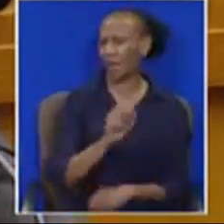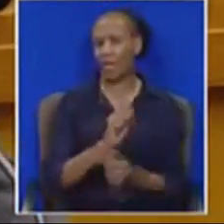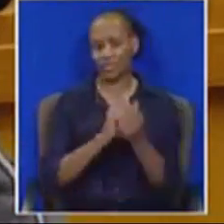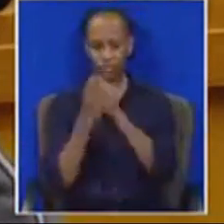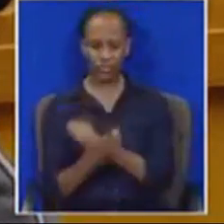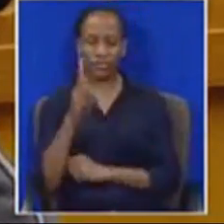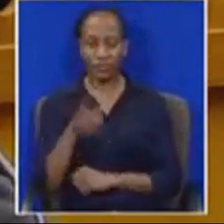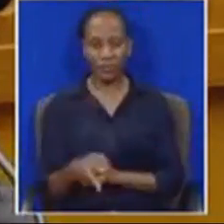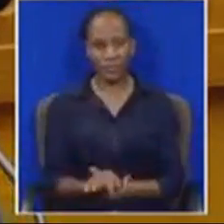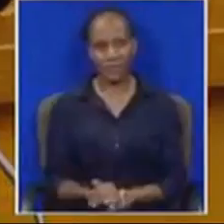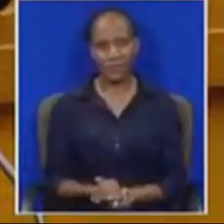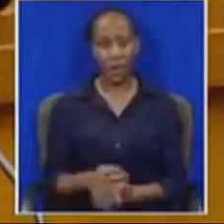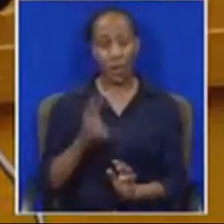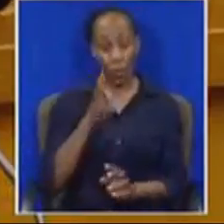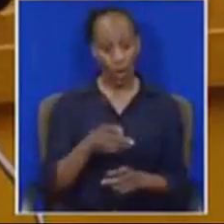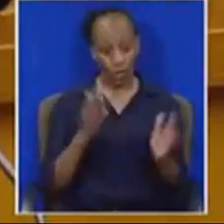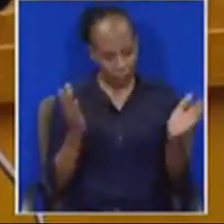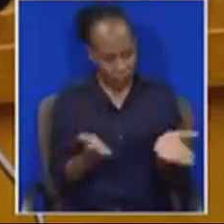We will revitalize